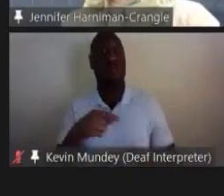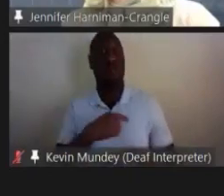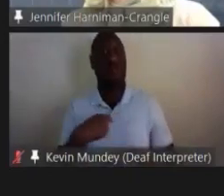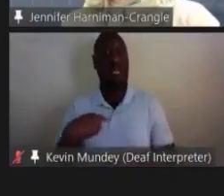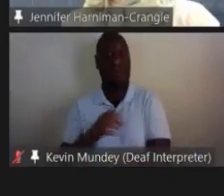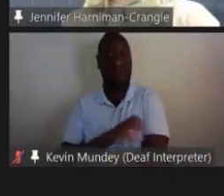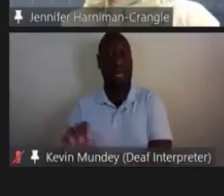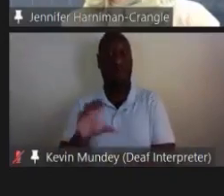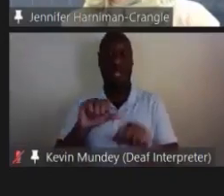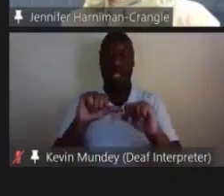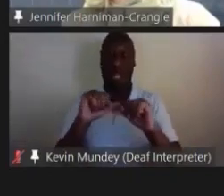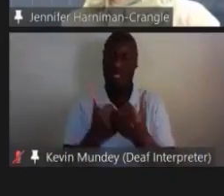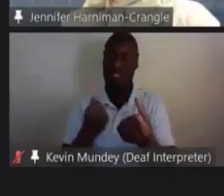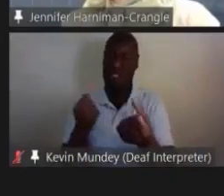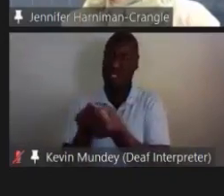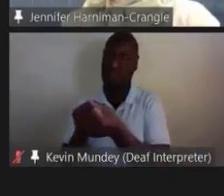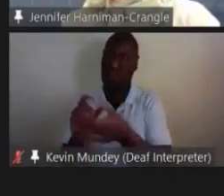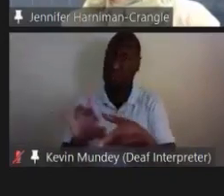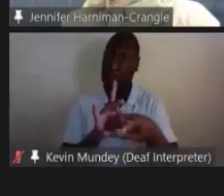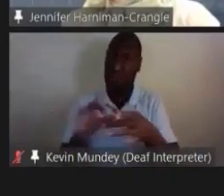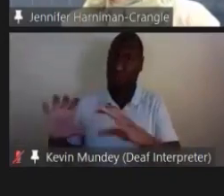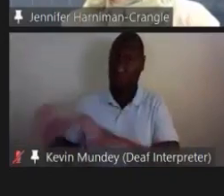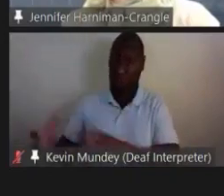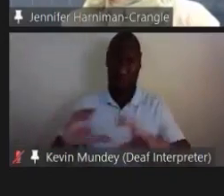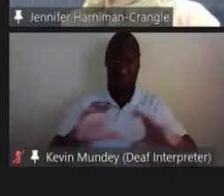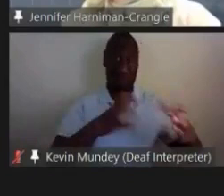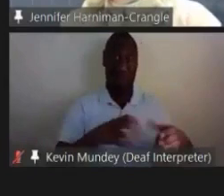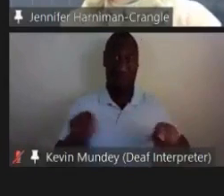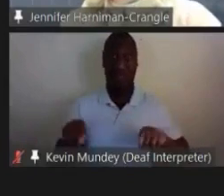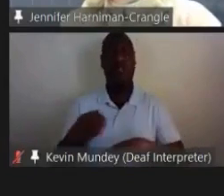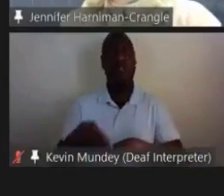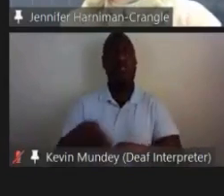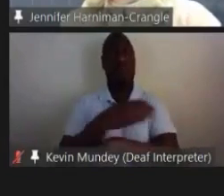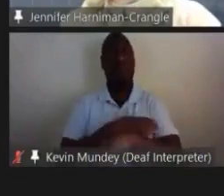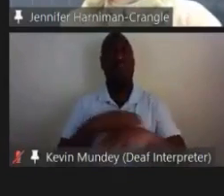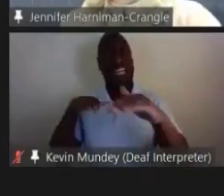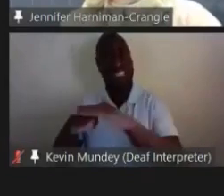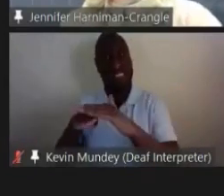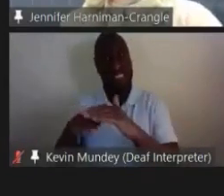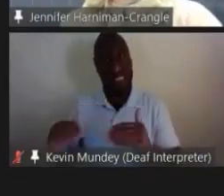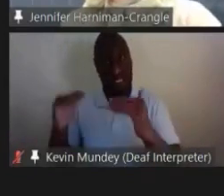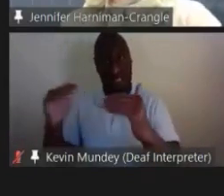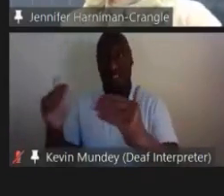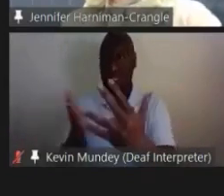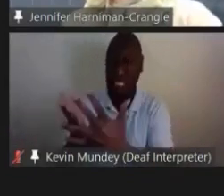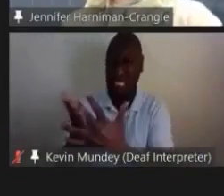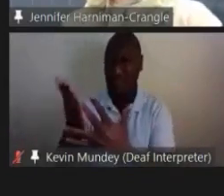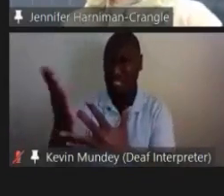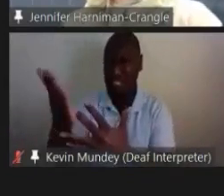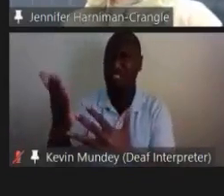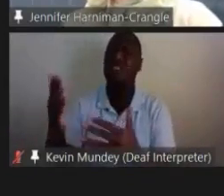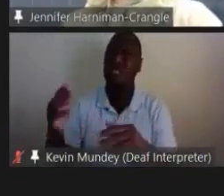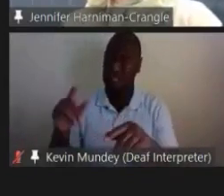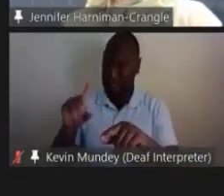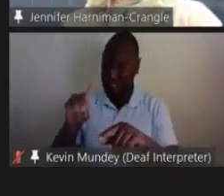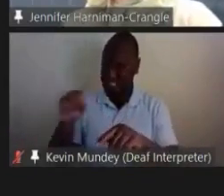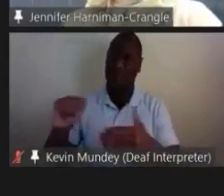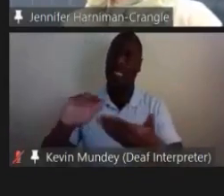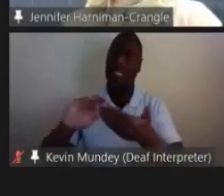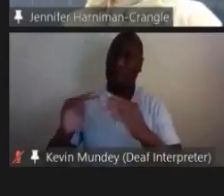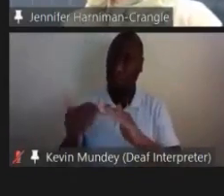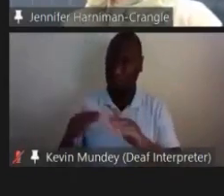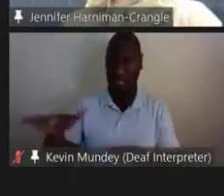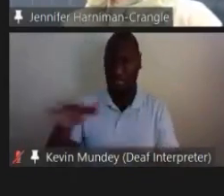supports coordination units to increase access and navigate the intellectual disability community and